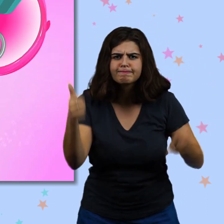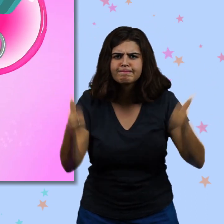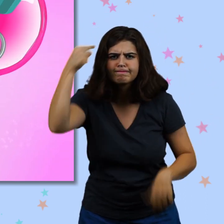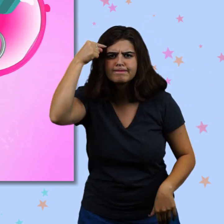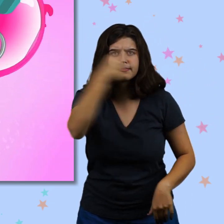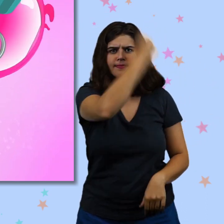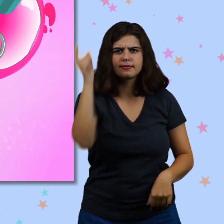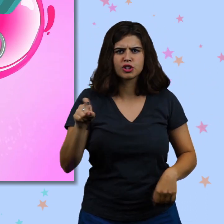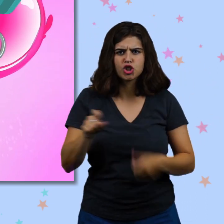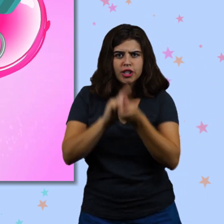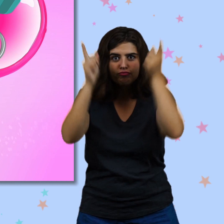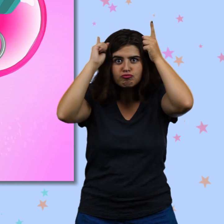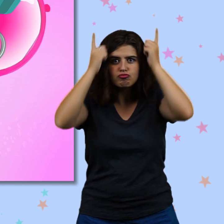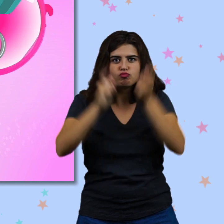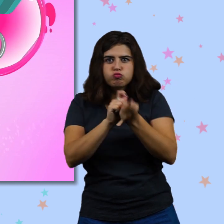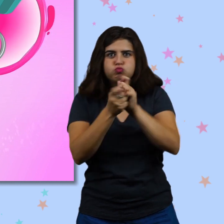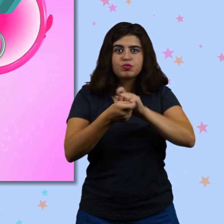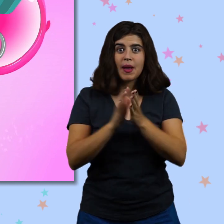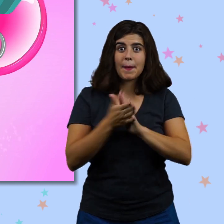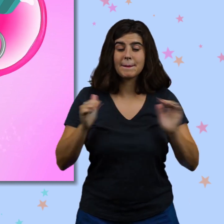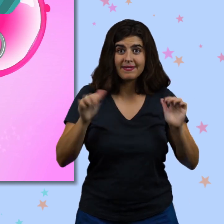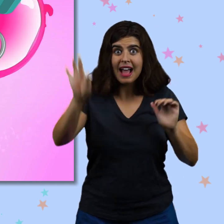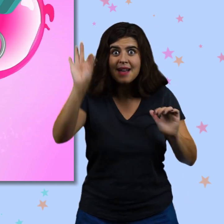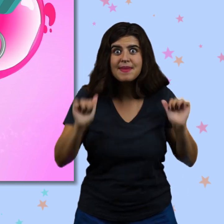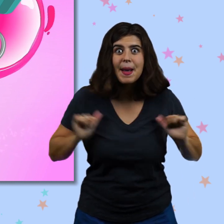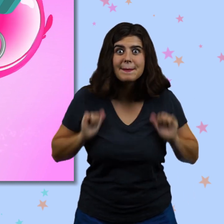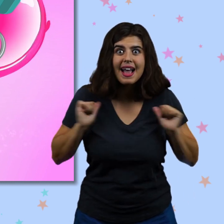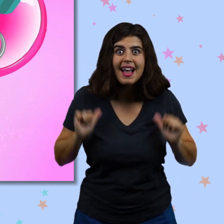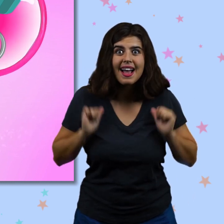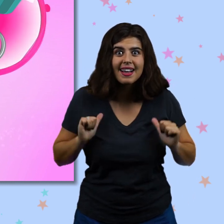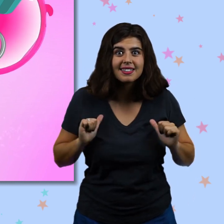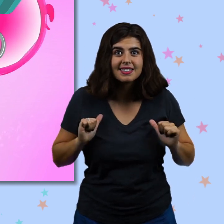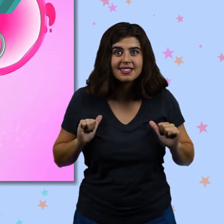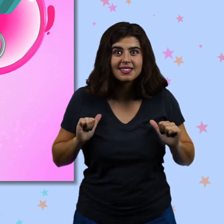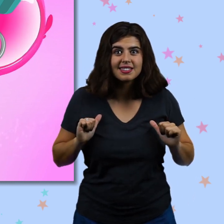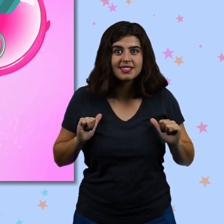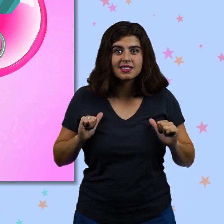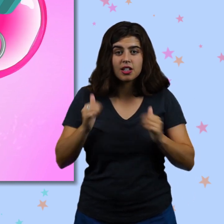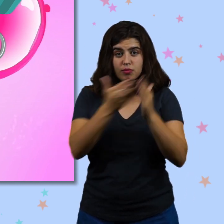Kids, what should Groovy transform into to find the backpack?